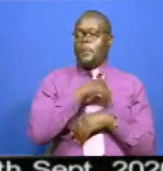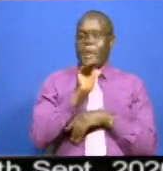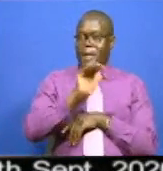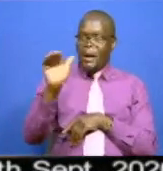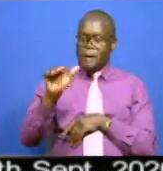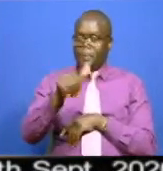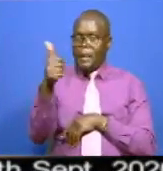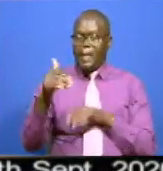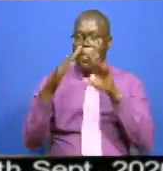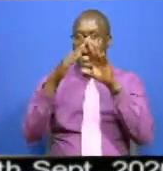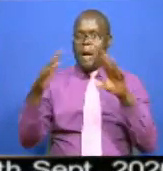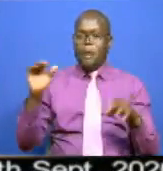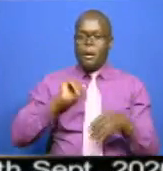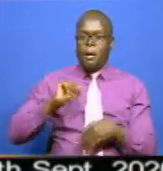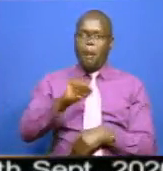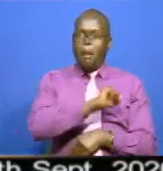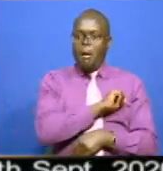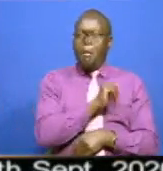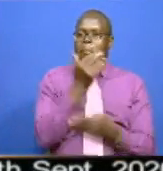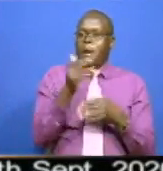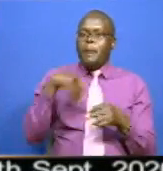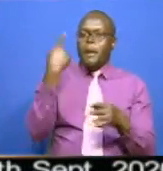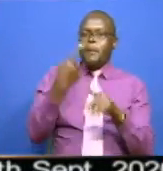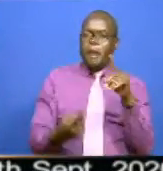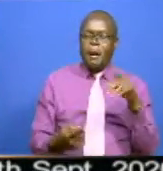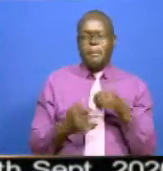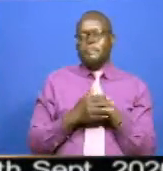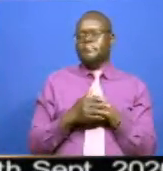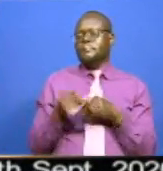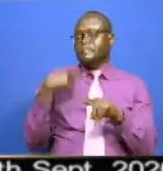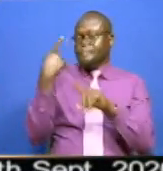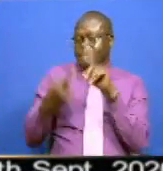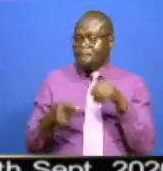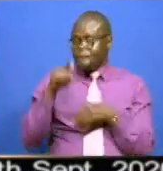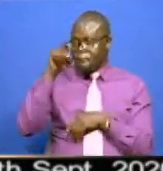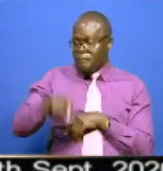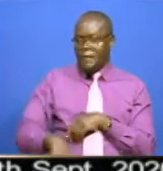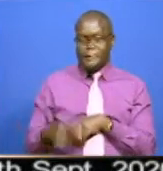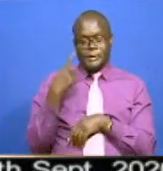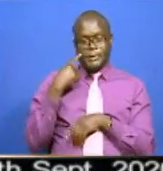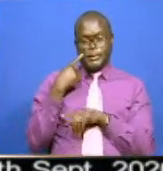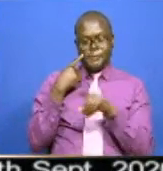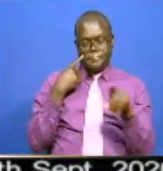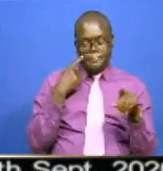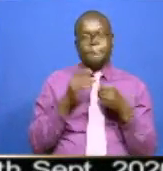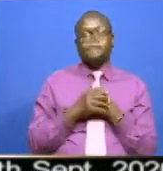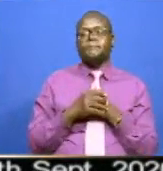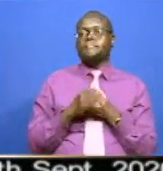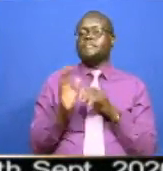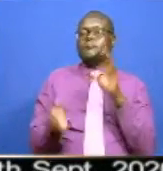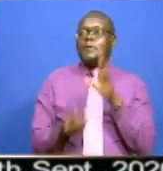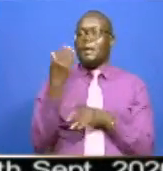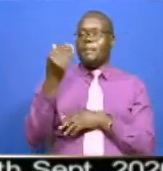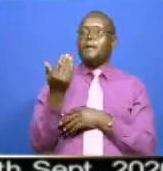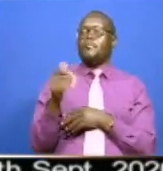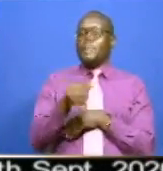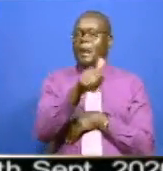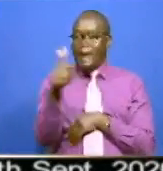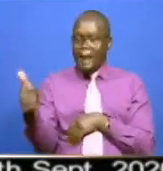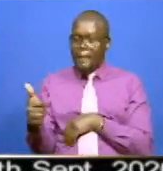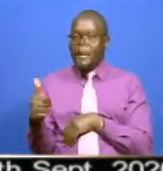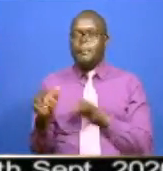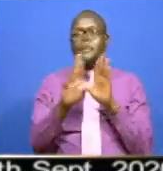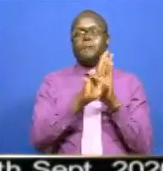other house that maybe by next year they will relook at this and come up with a scientific